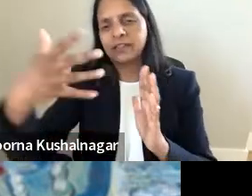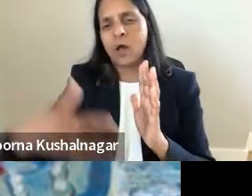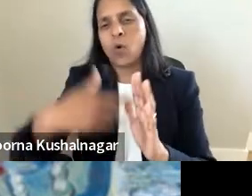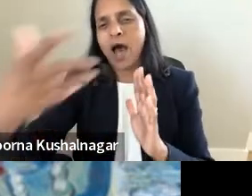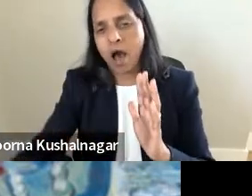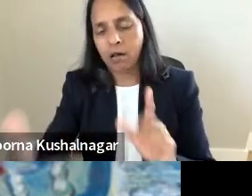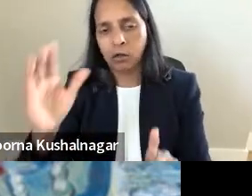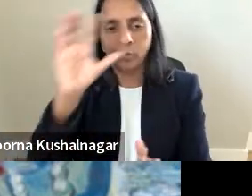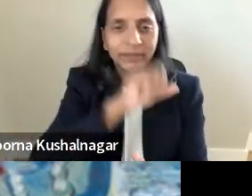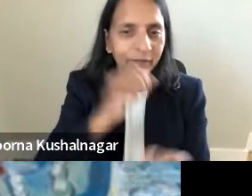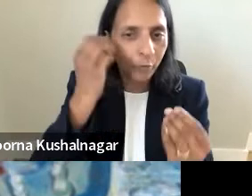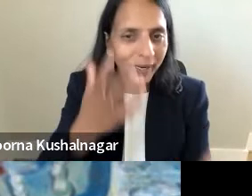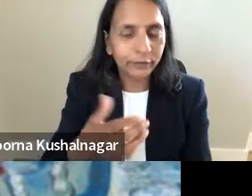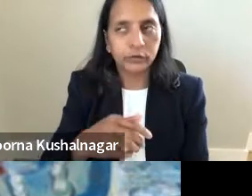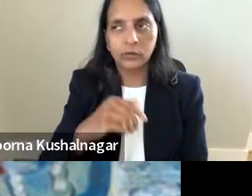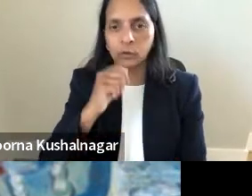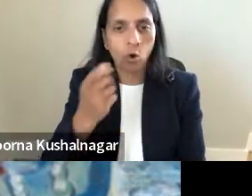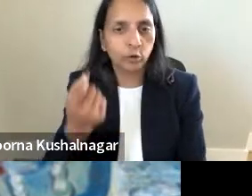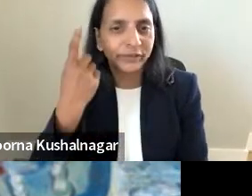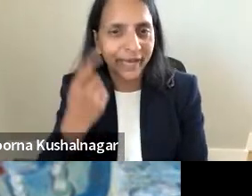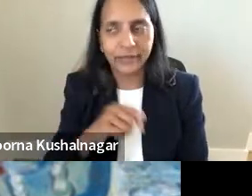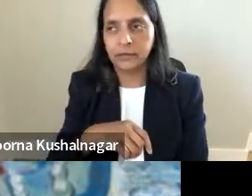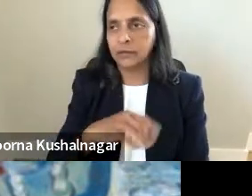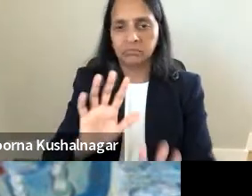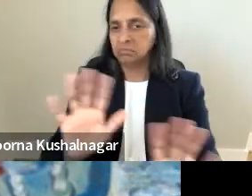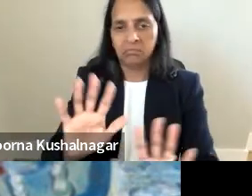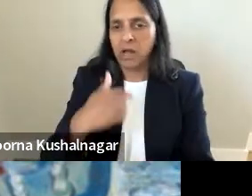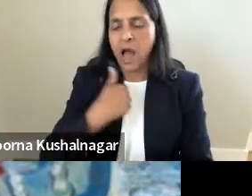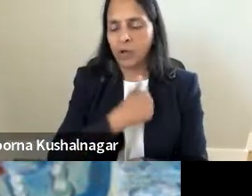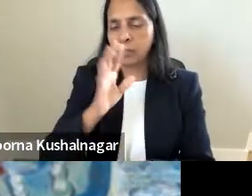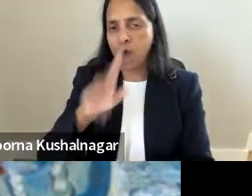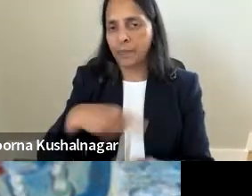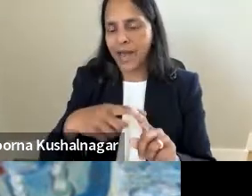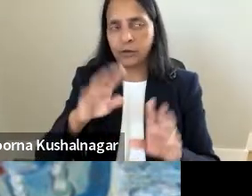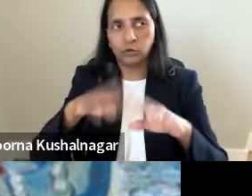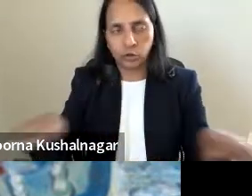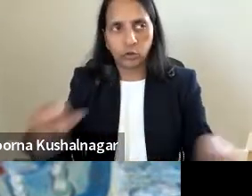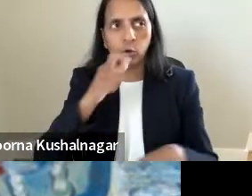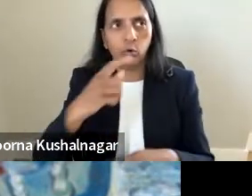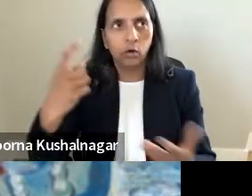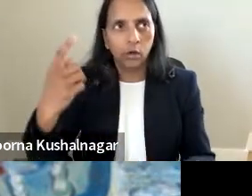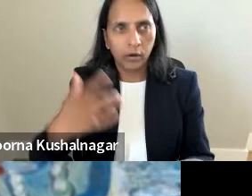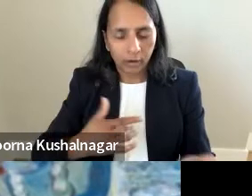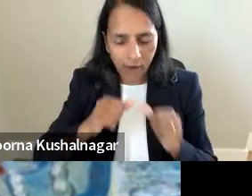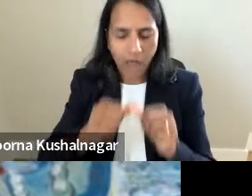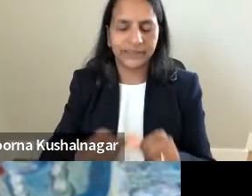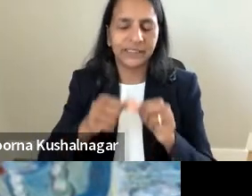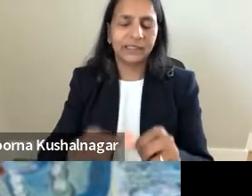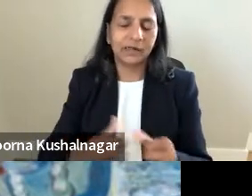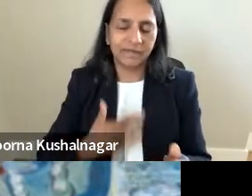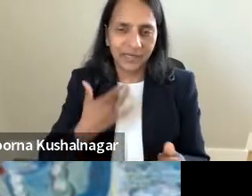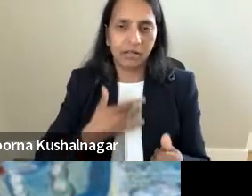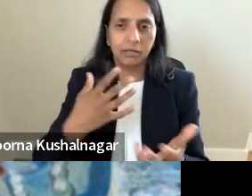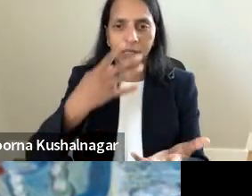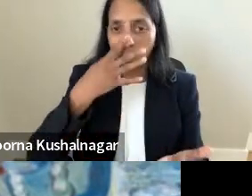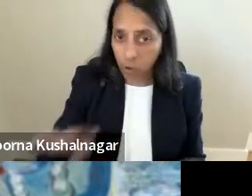We are not talking about the occasional situation where you don't understand or you miss information. We are talking about children